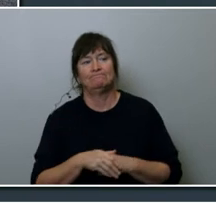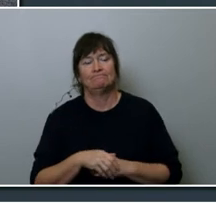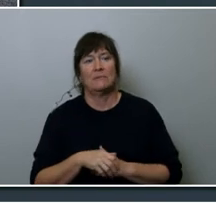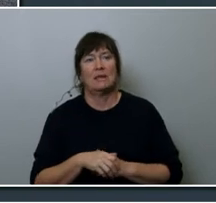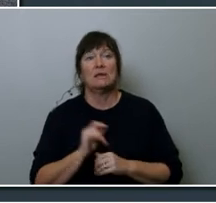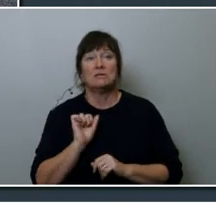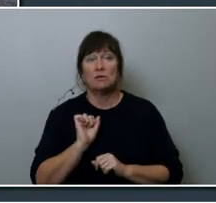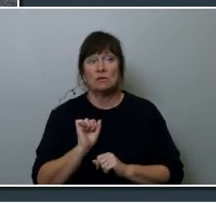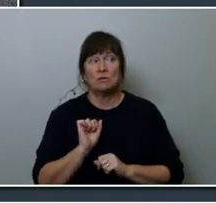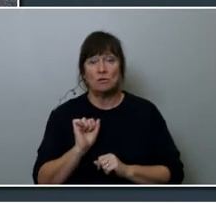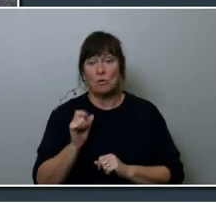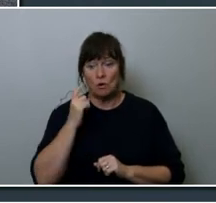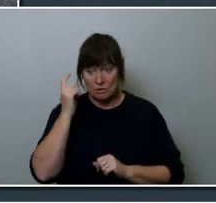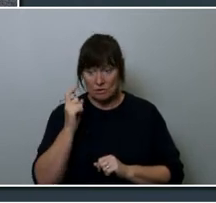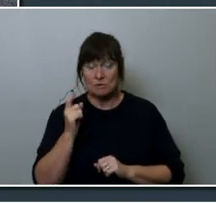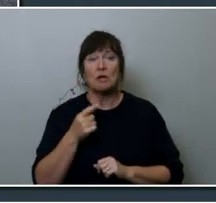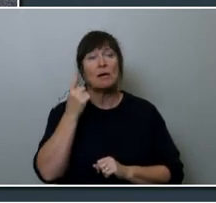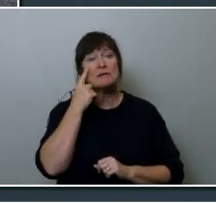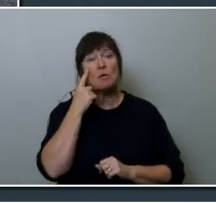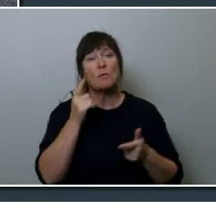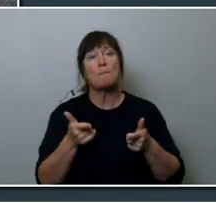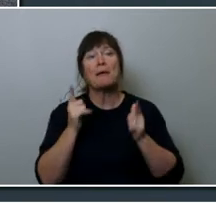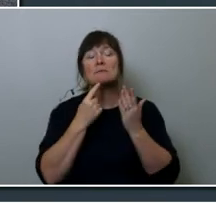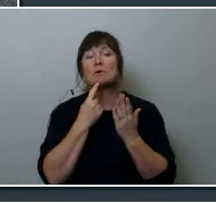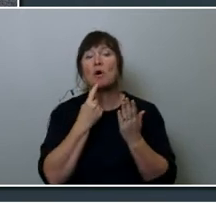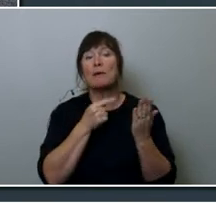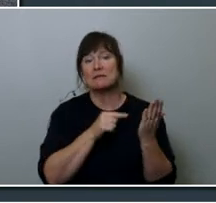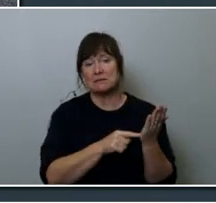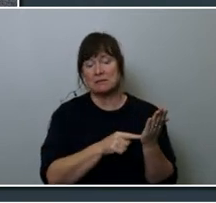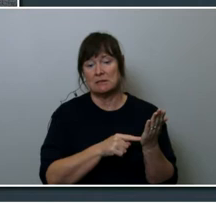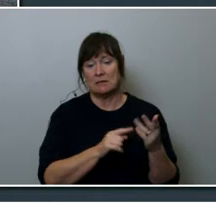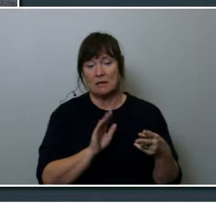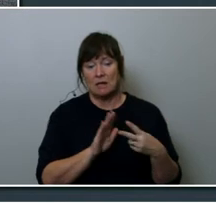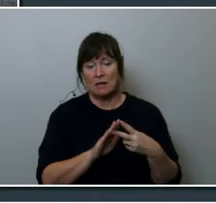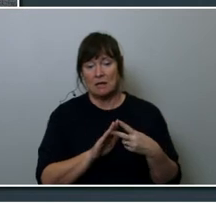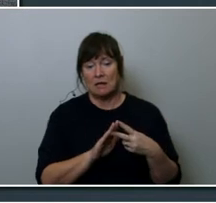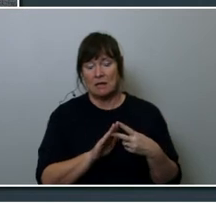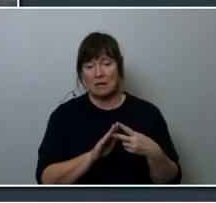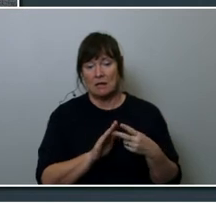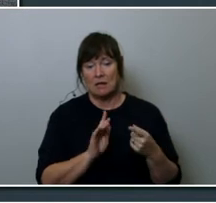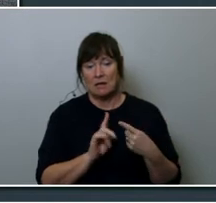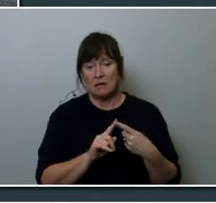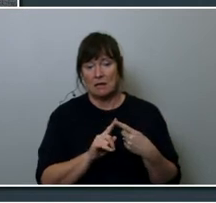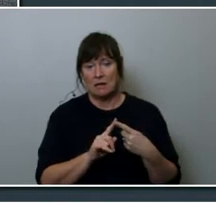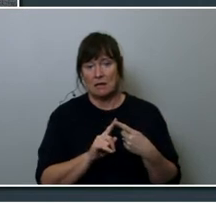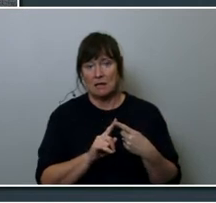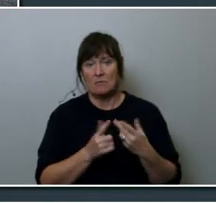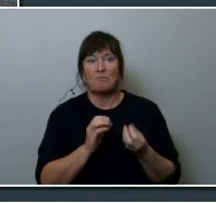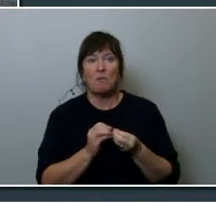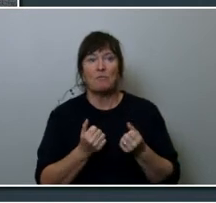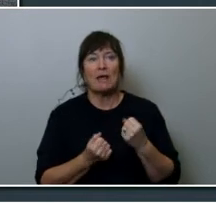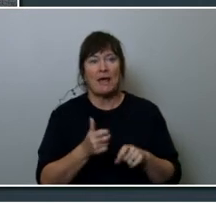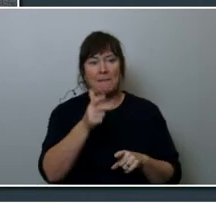All right, so your concerns. So we saw the management comments. The main one was that it would compromise